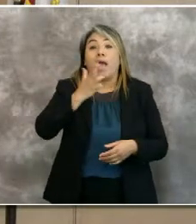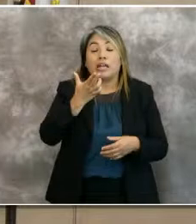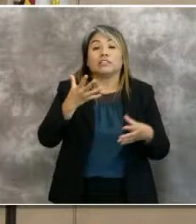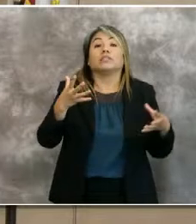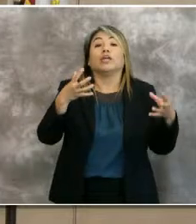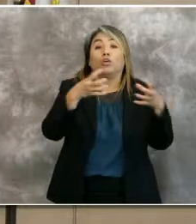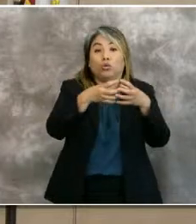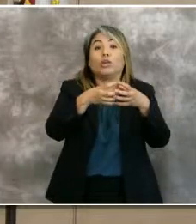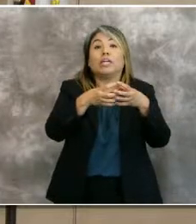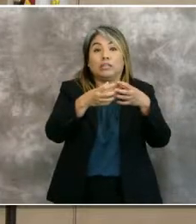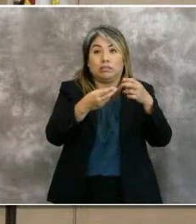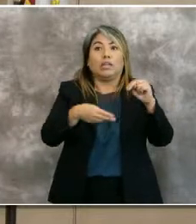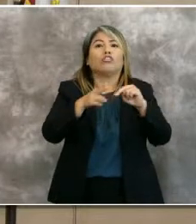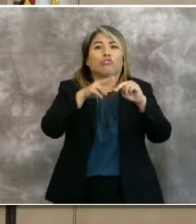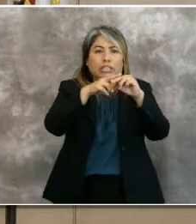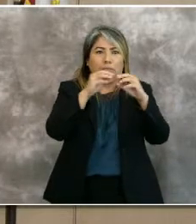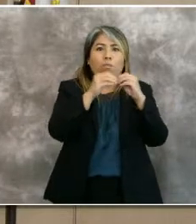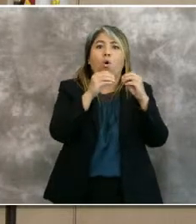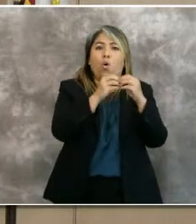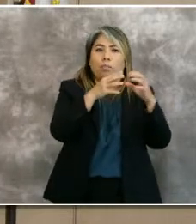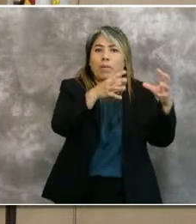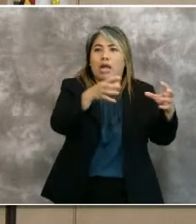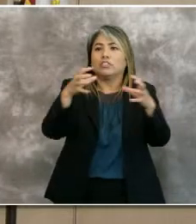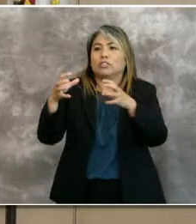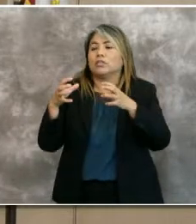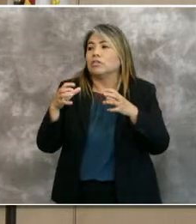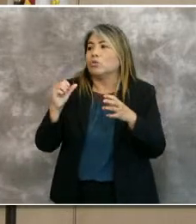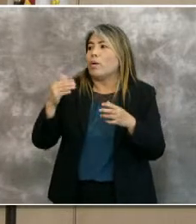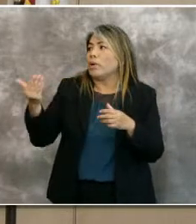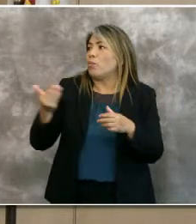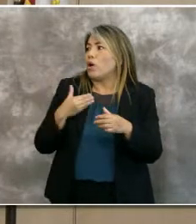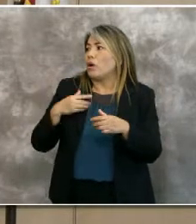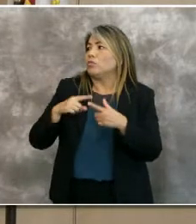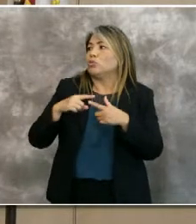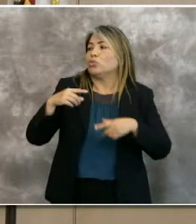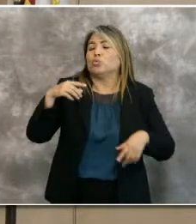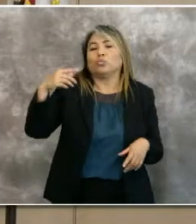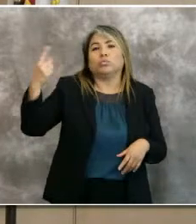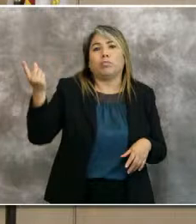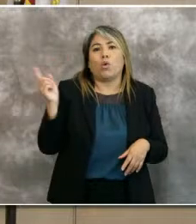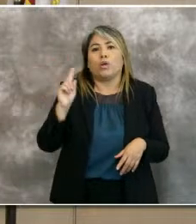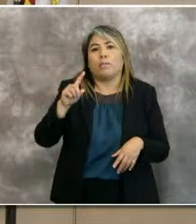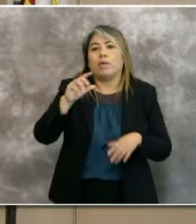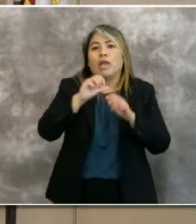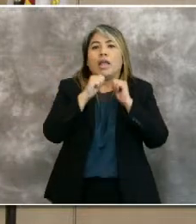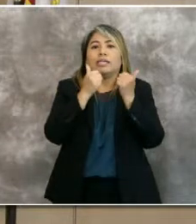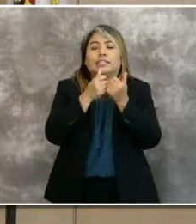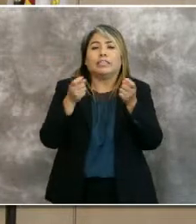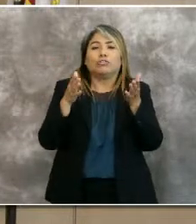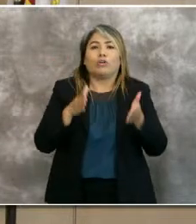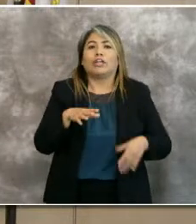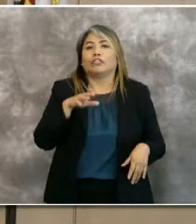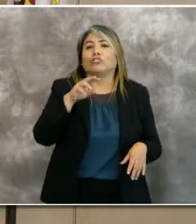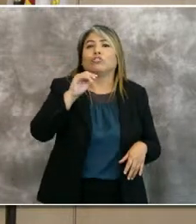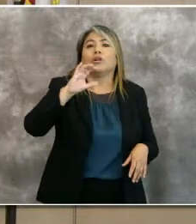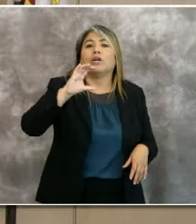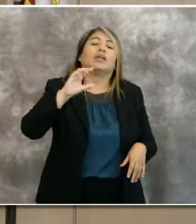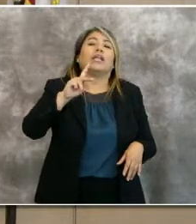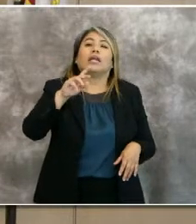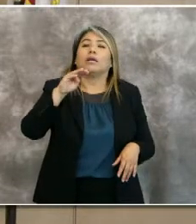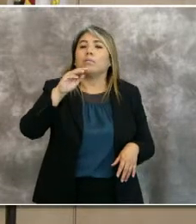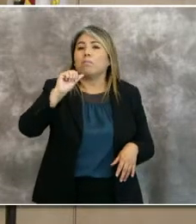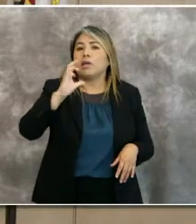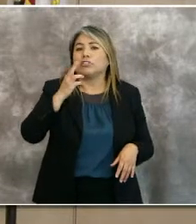include increased batches. I'm going to welcome to the podium our agency director, Nick Mascione, who is the county